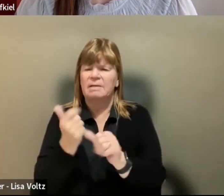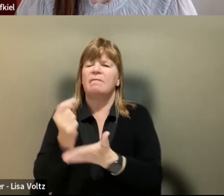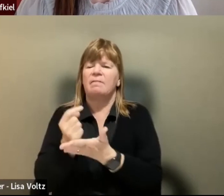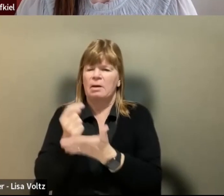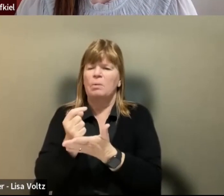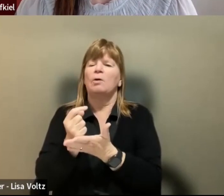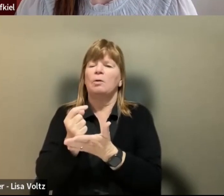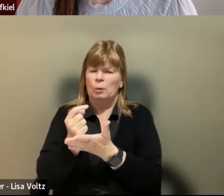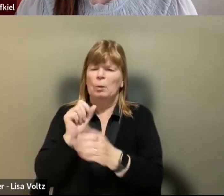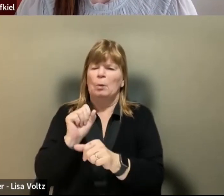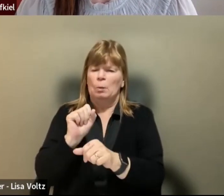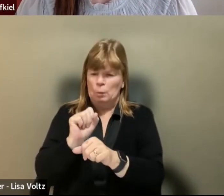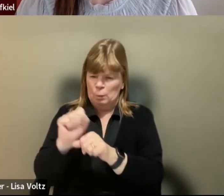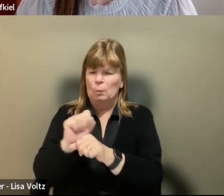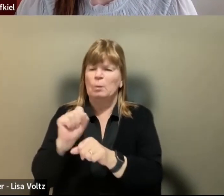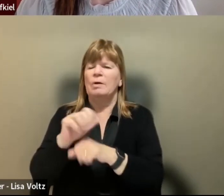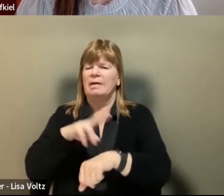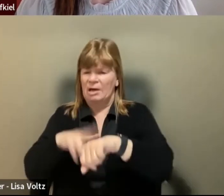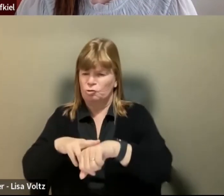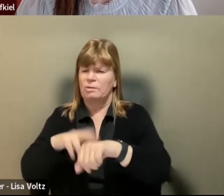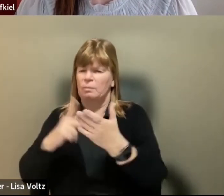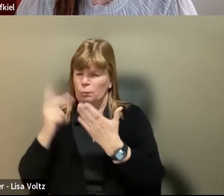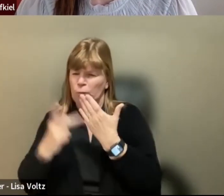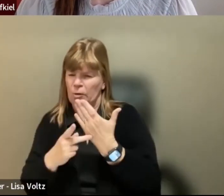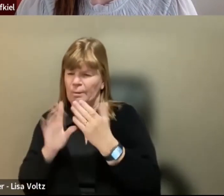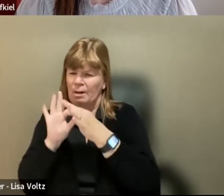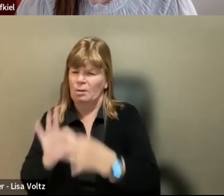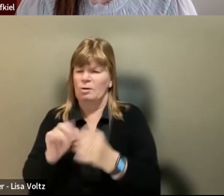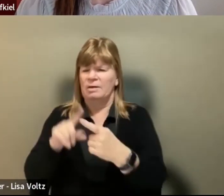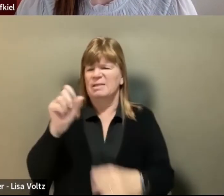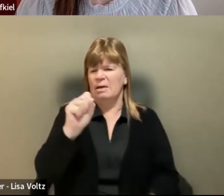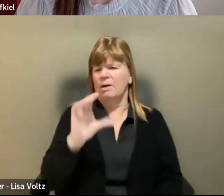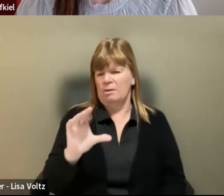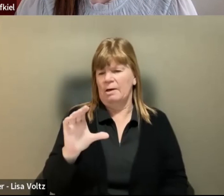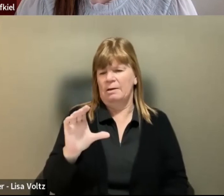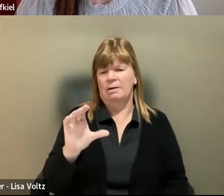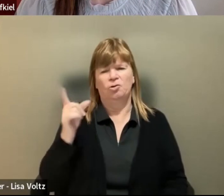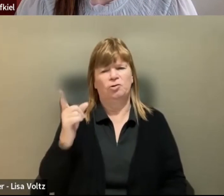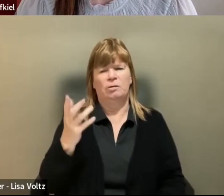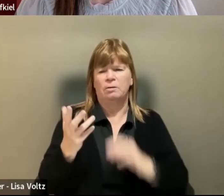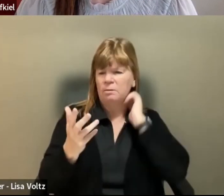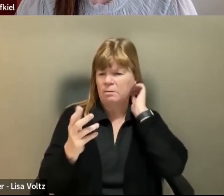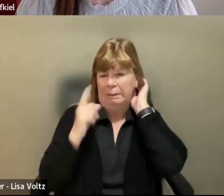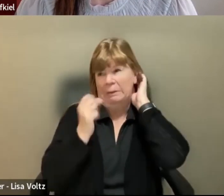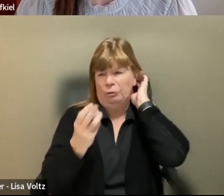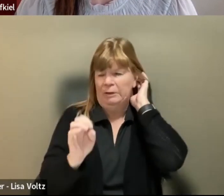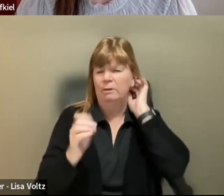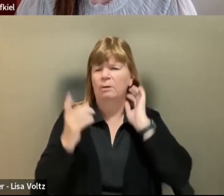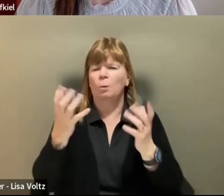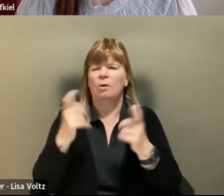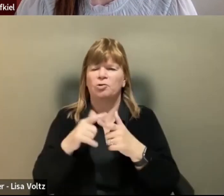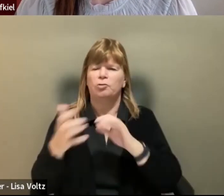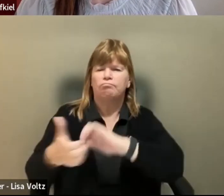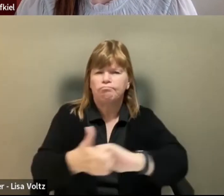Hardening Naturistic Program located in South Carolina. And she would love, I think it was a she, love to collaborate with the